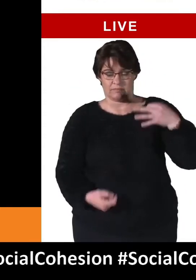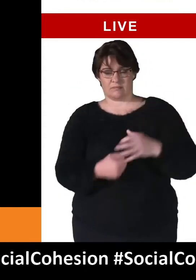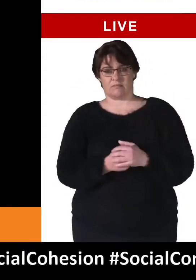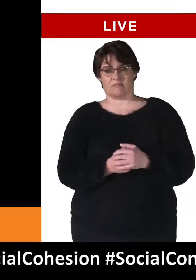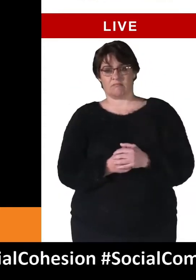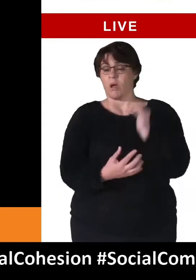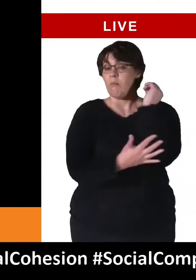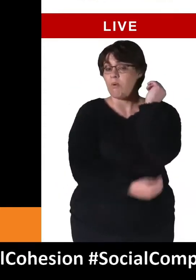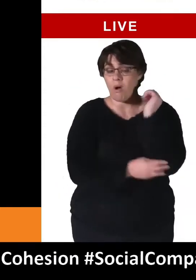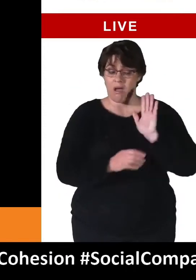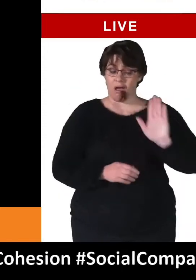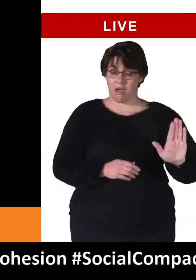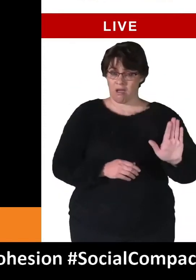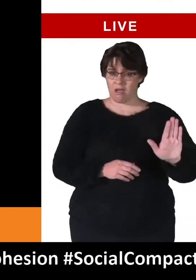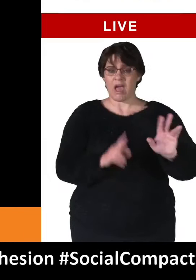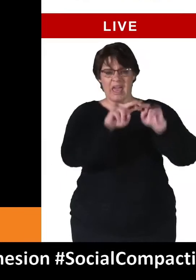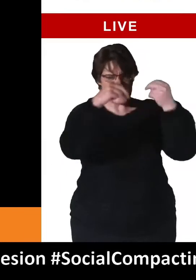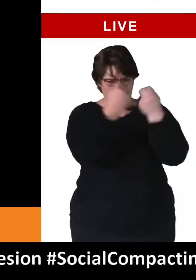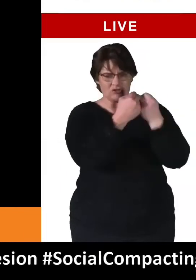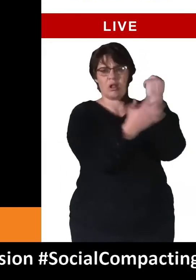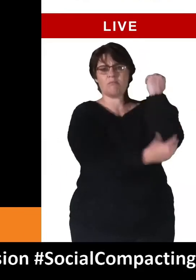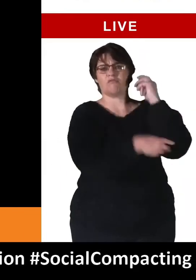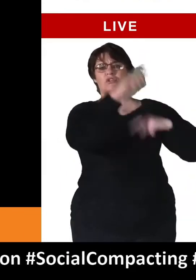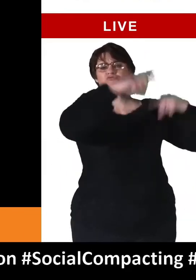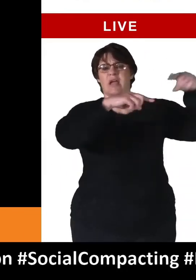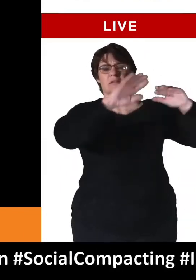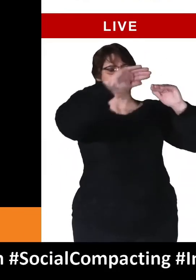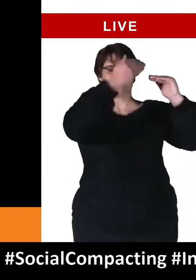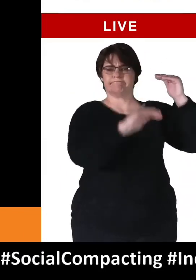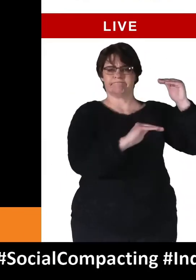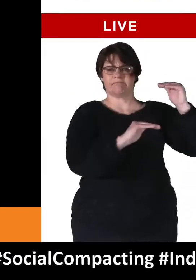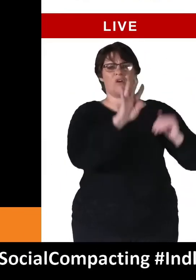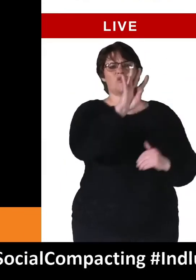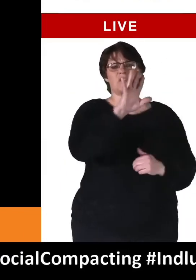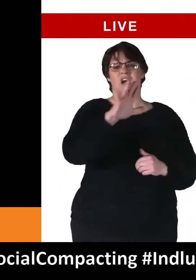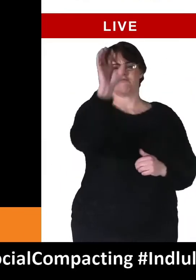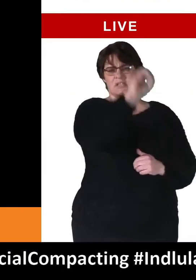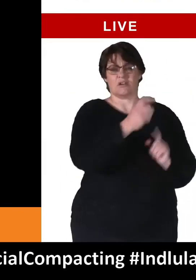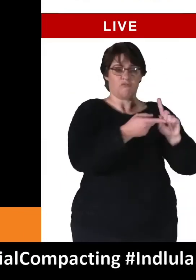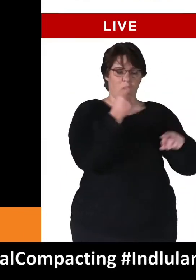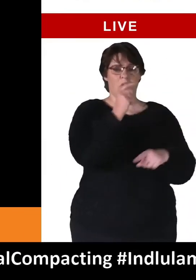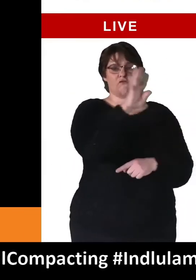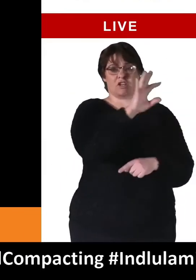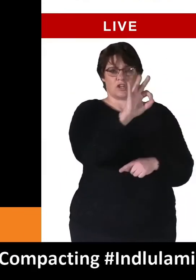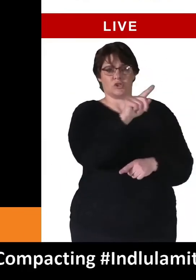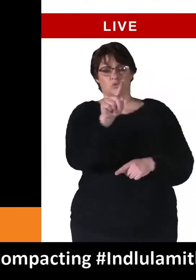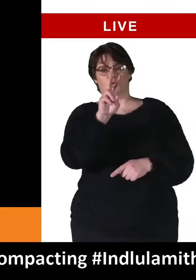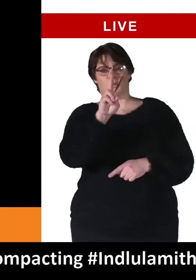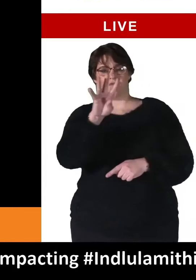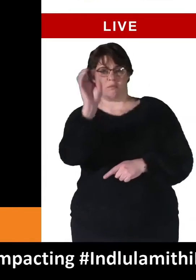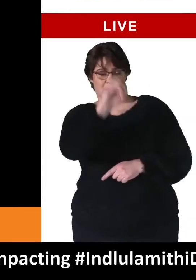On the poor, national poverty rate declines by about 45% from 43% to